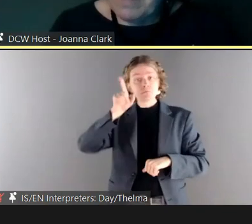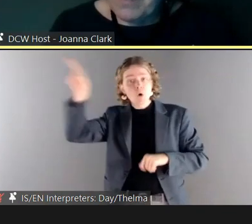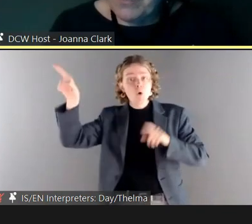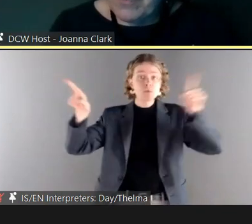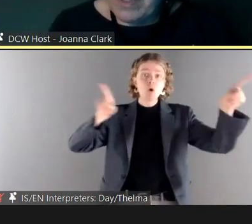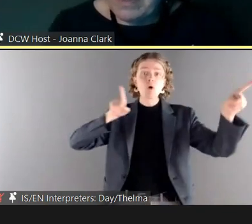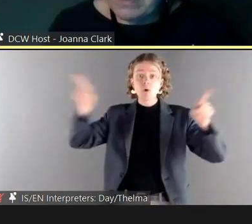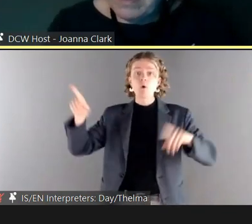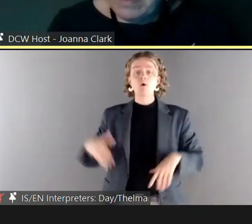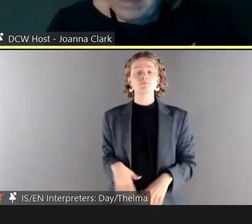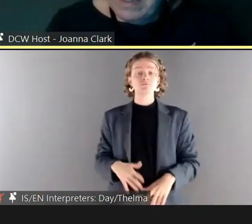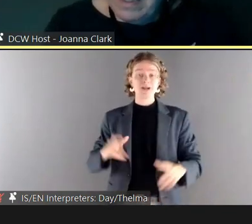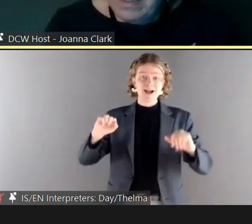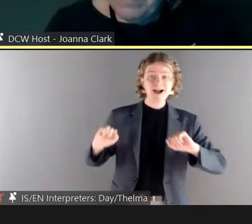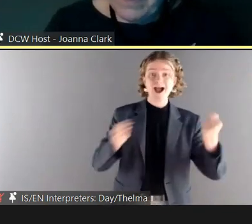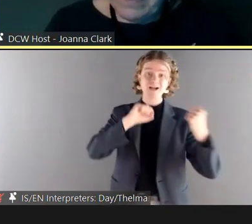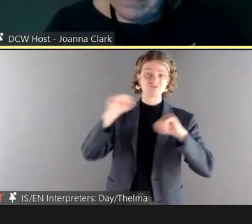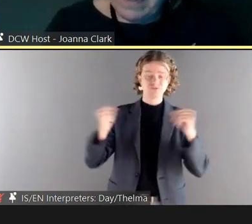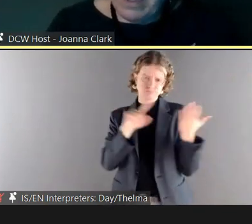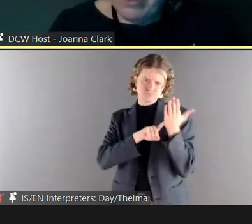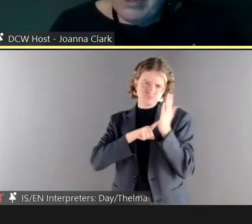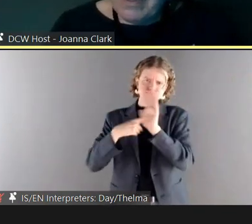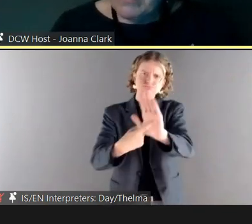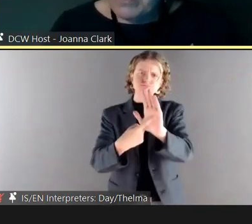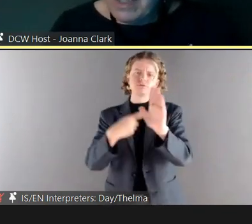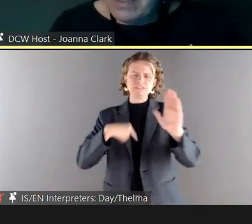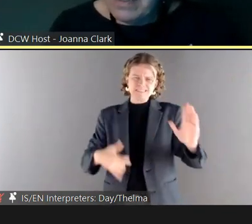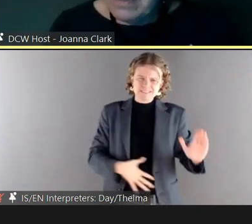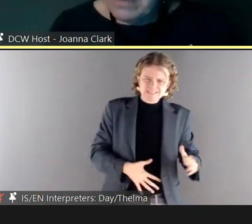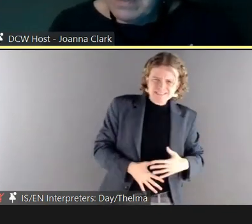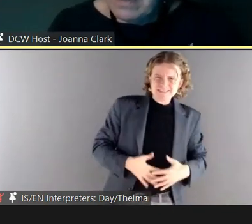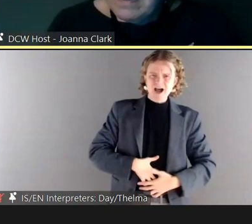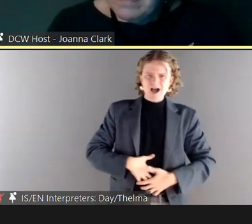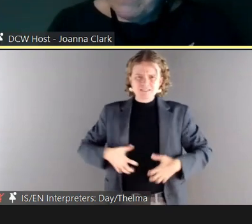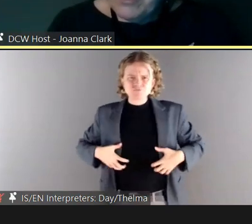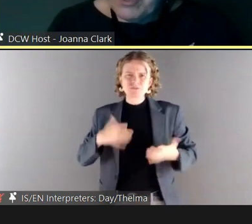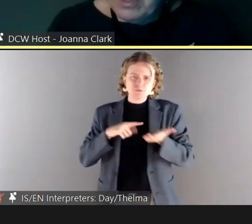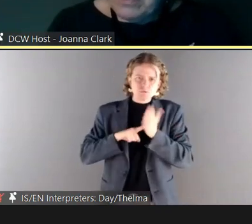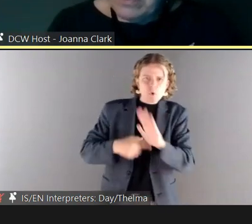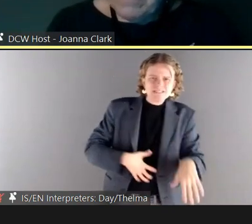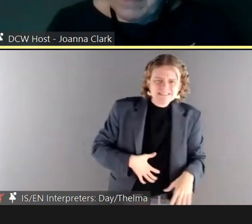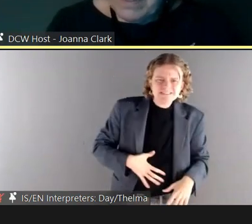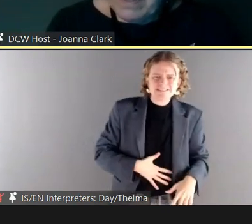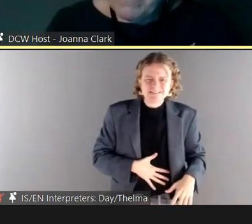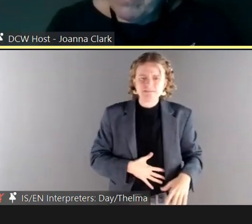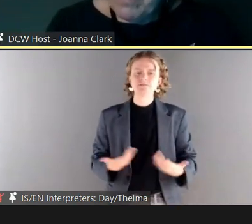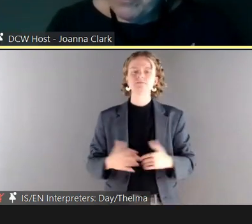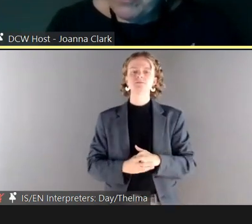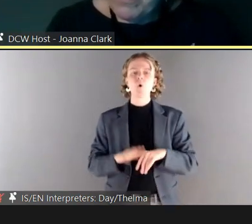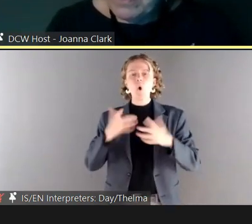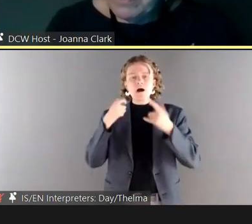actions to demonstrate that they're hungry or tired. And if the child and their family have